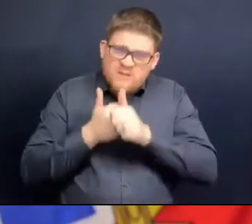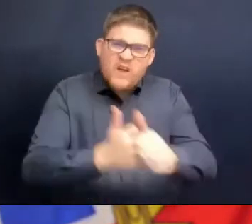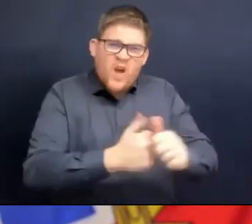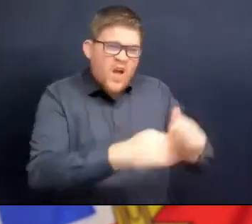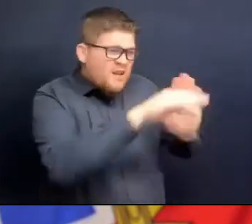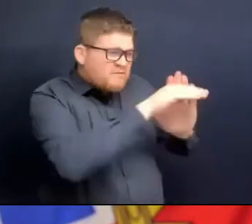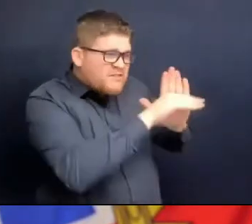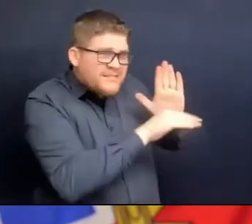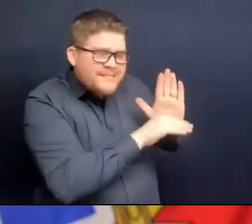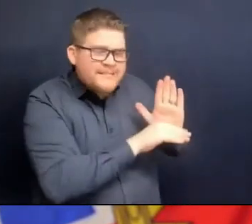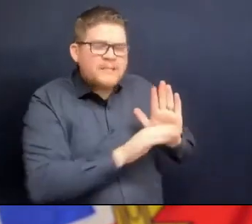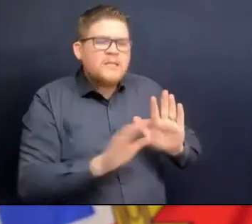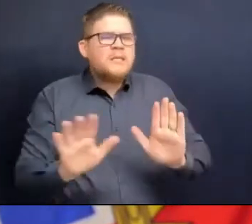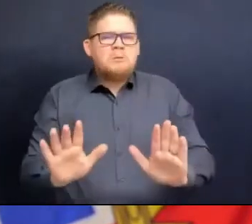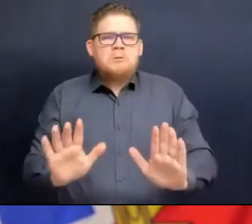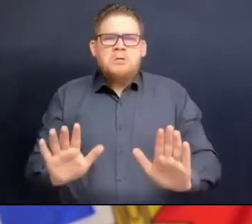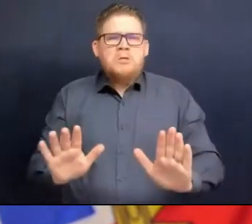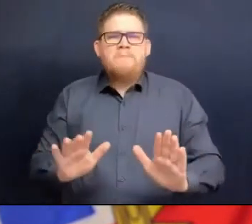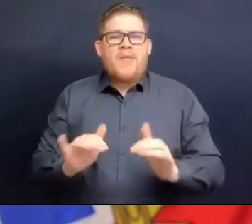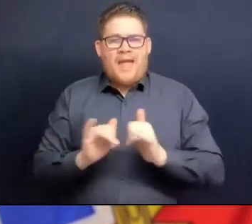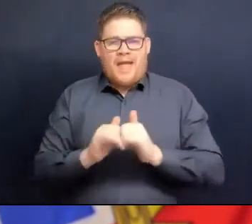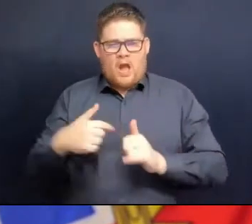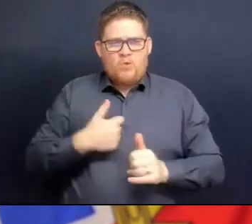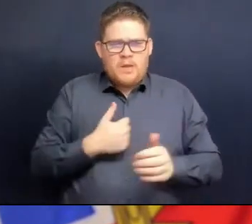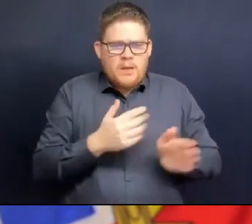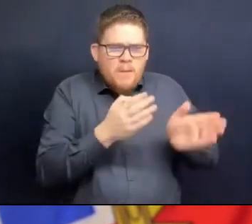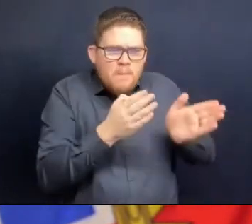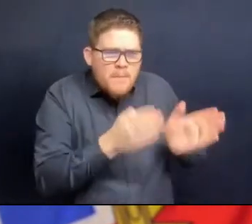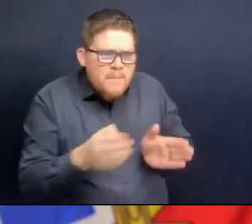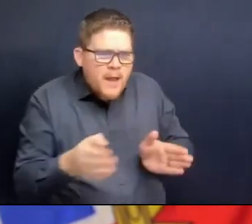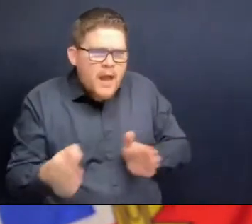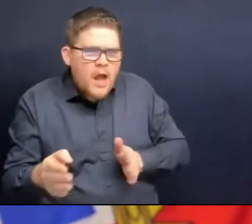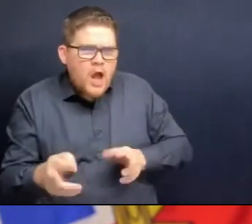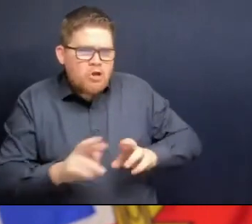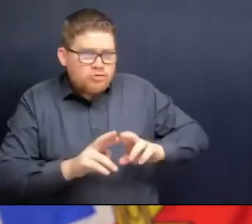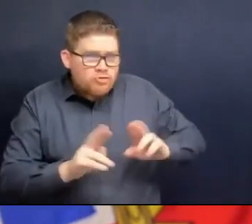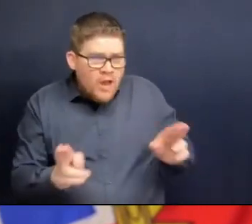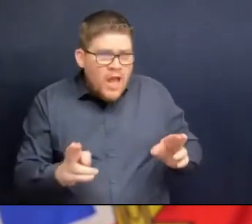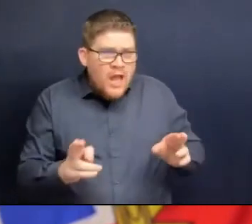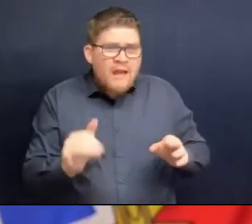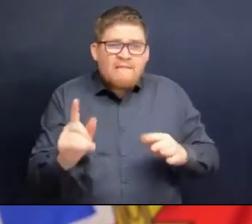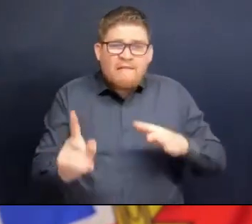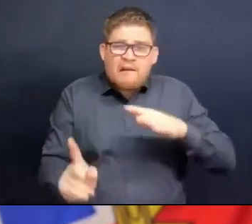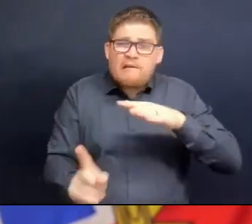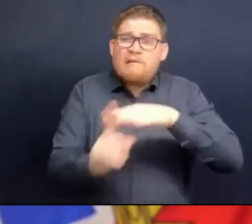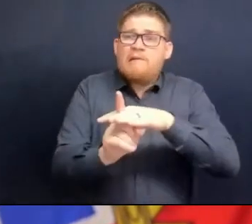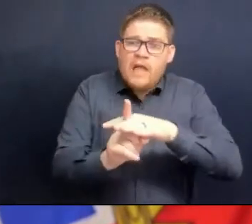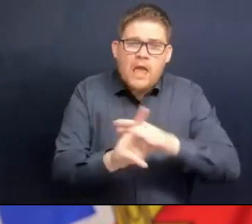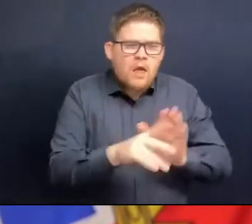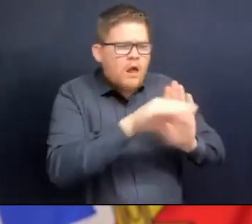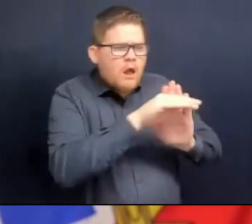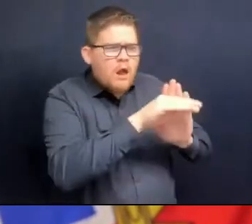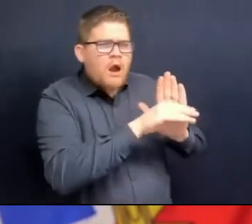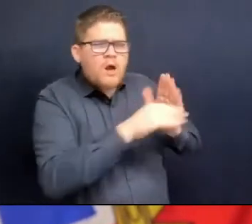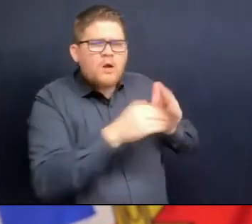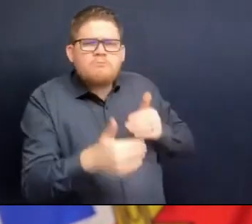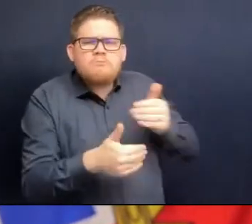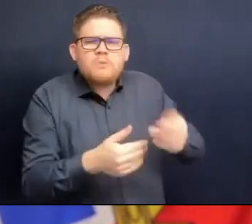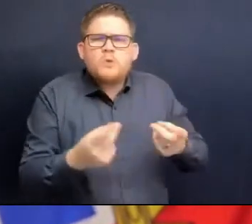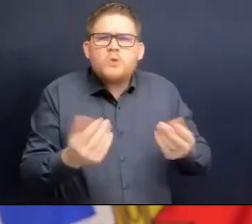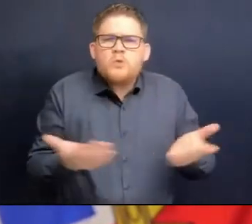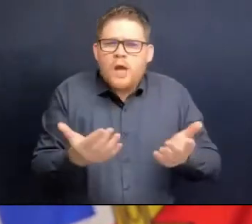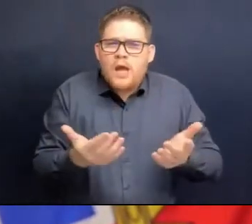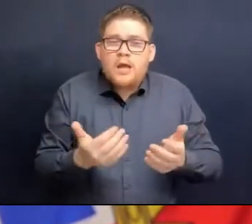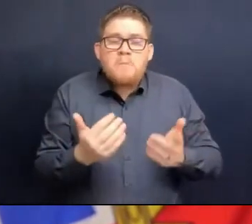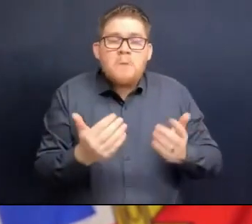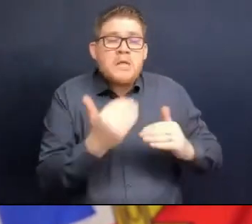we're planning to. What are the things that we need to have in place so that we don't have to do those things again? We've recognized and we have seen in